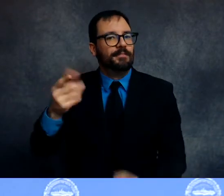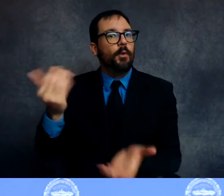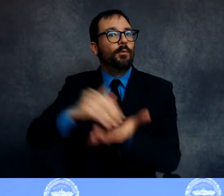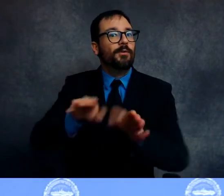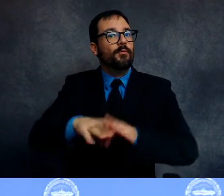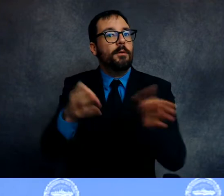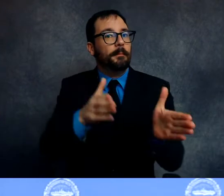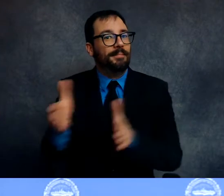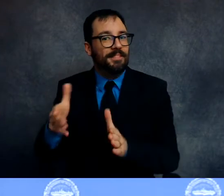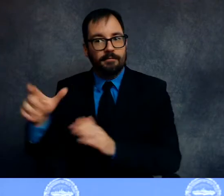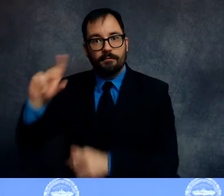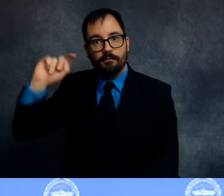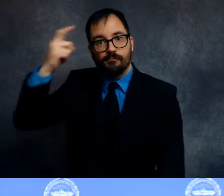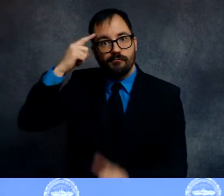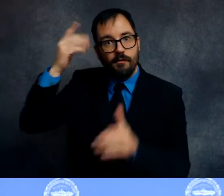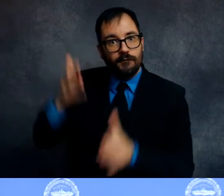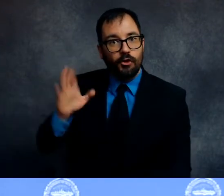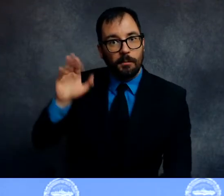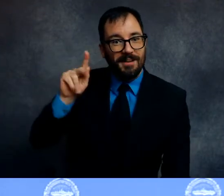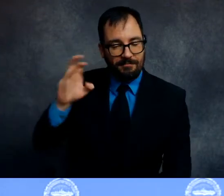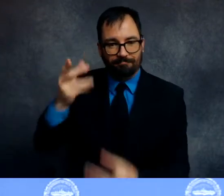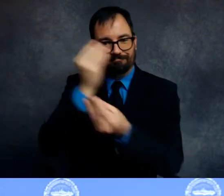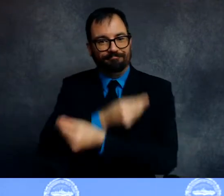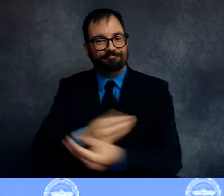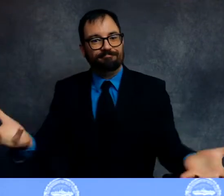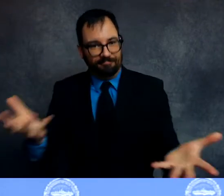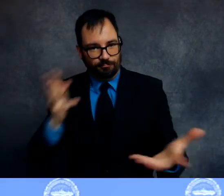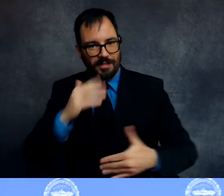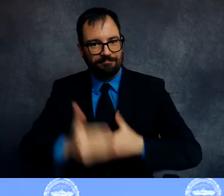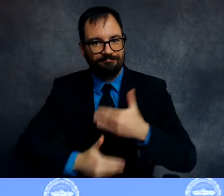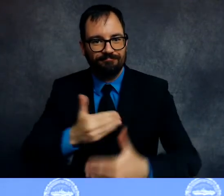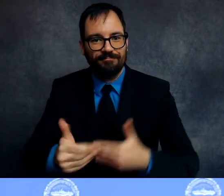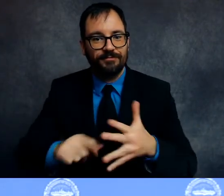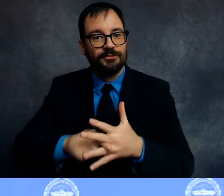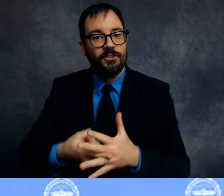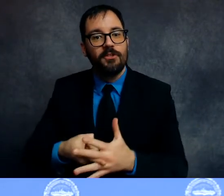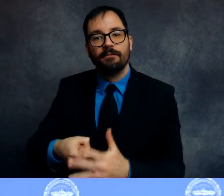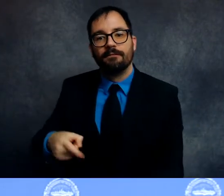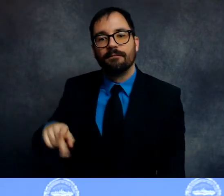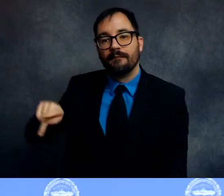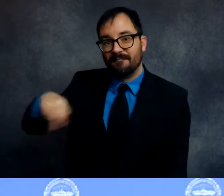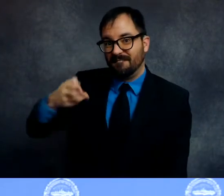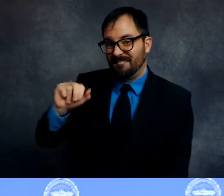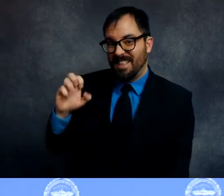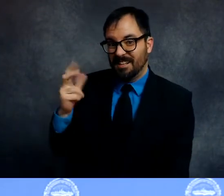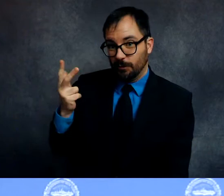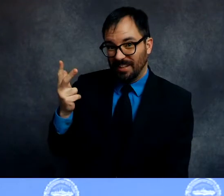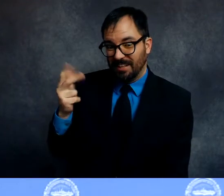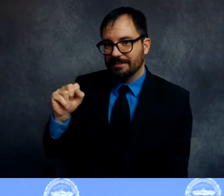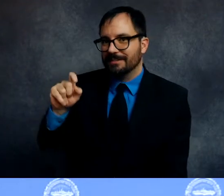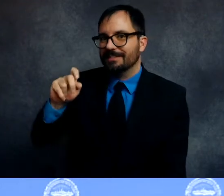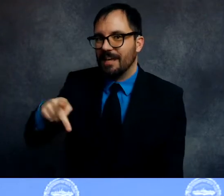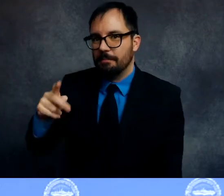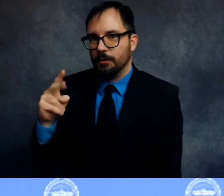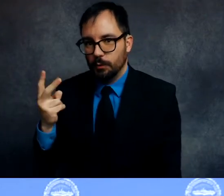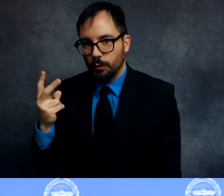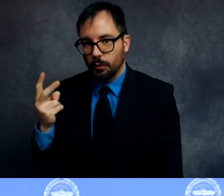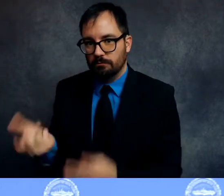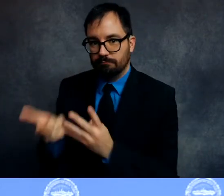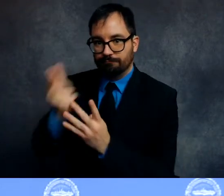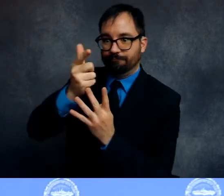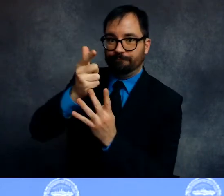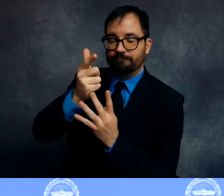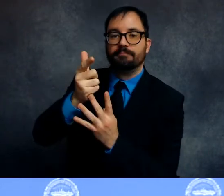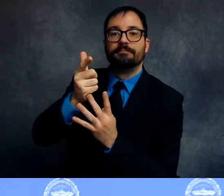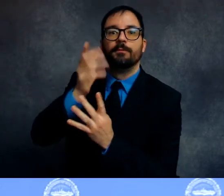The governor announced last week that the state is moving forward in reopening, starting today with phase 3, step 2,